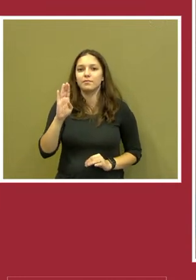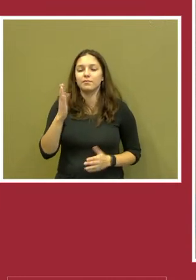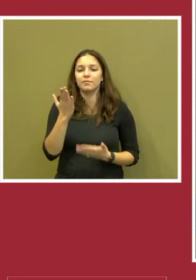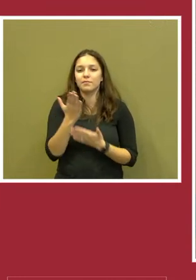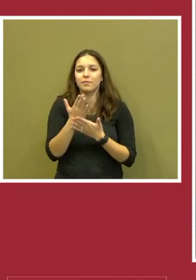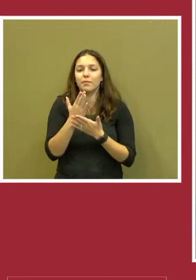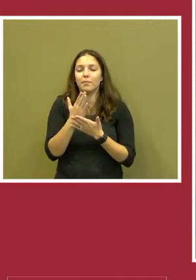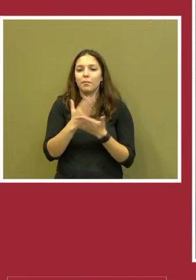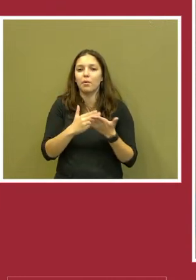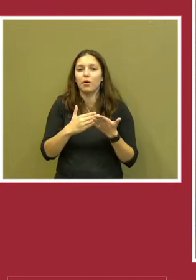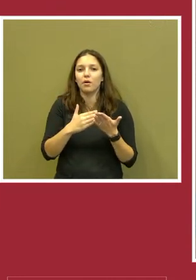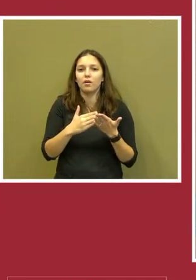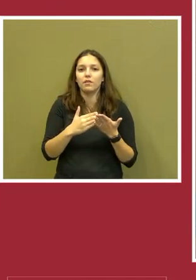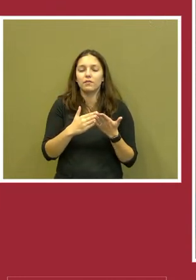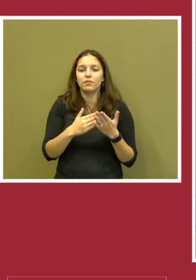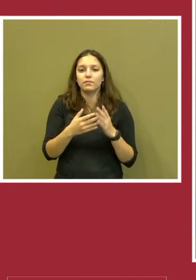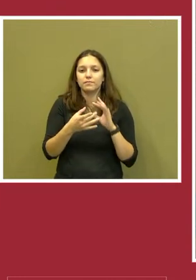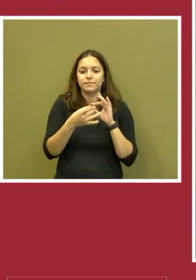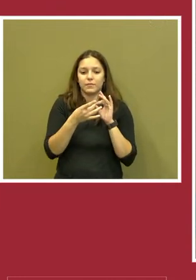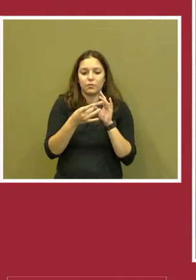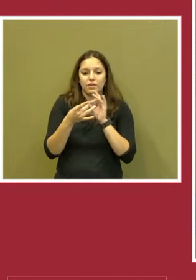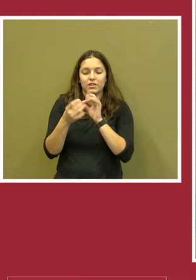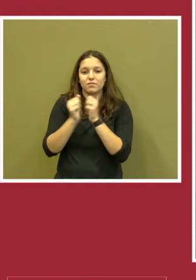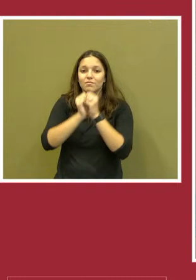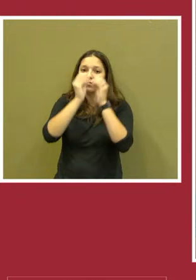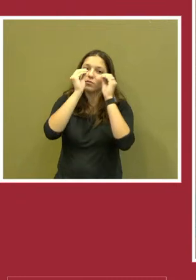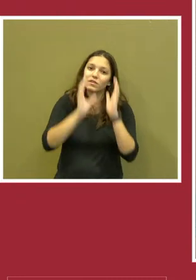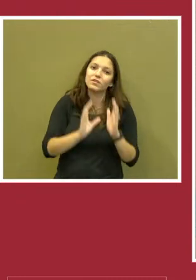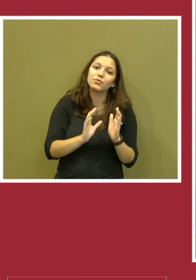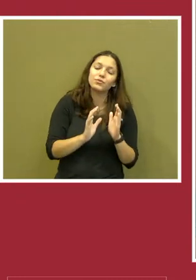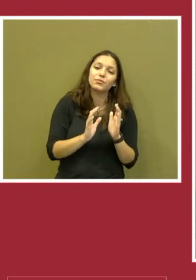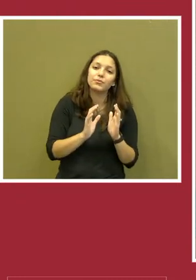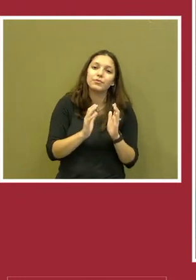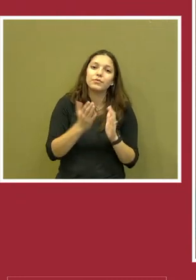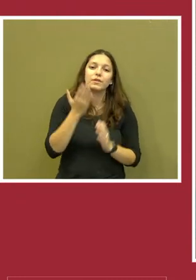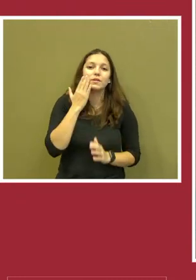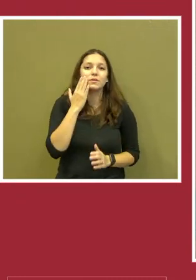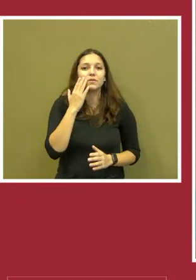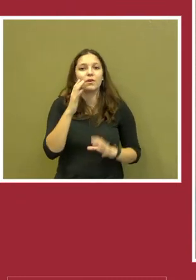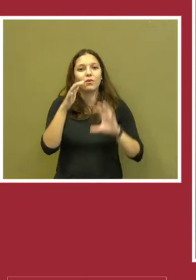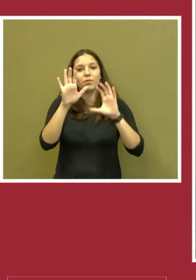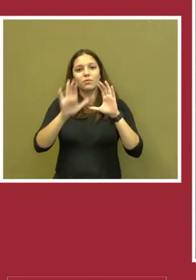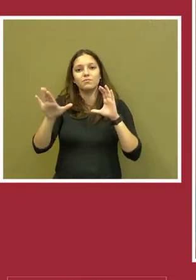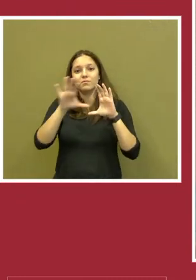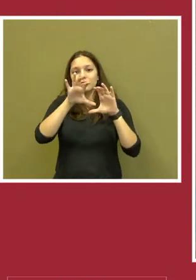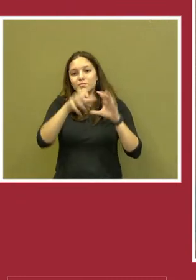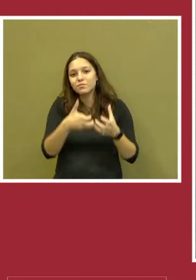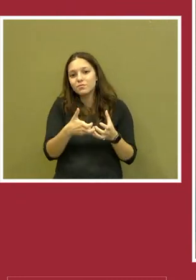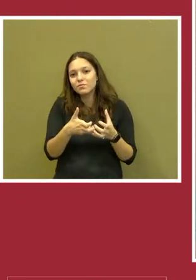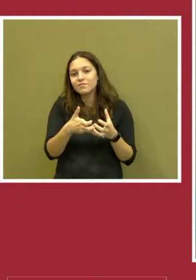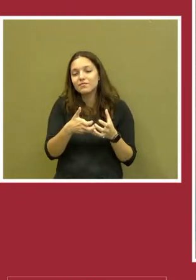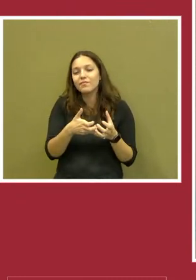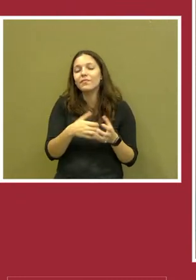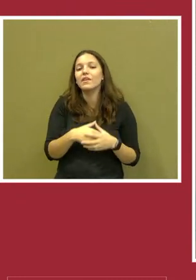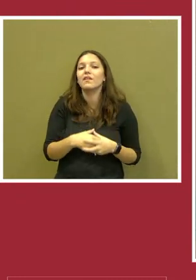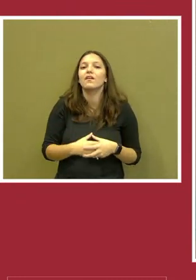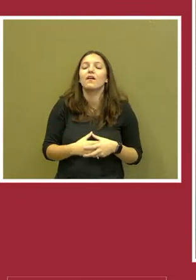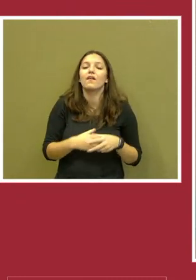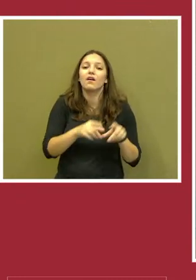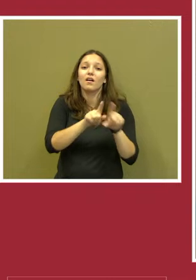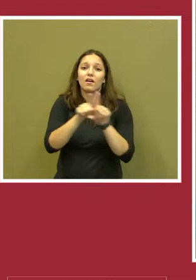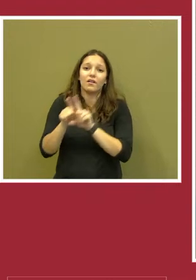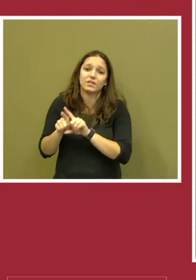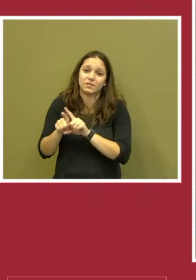part of it too is like those closer relationships with teachers and getting to know your cohort. And also,